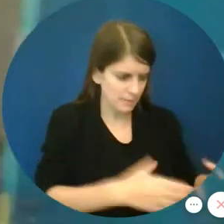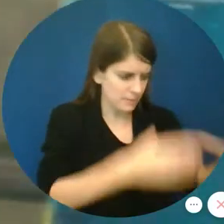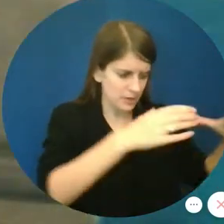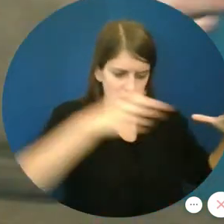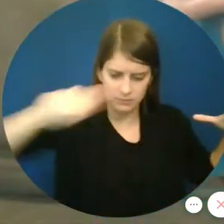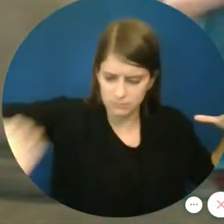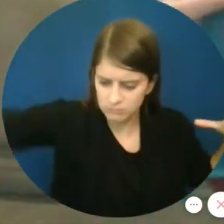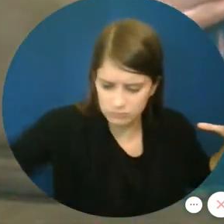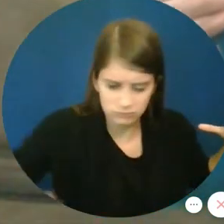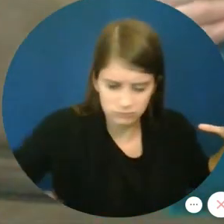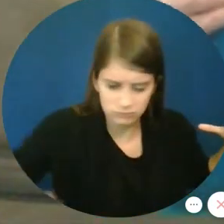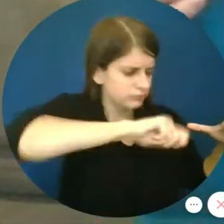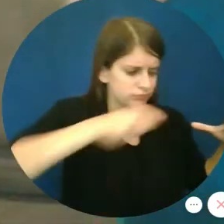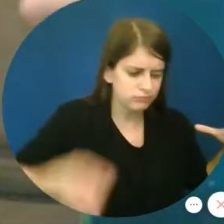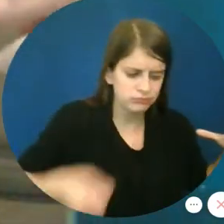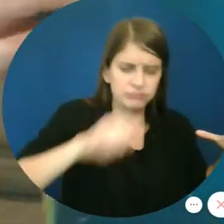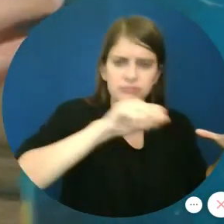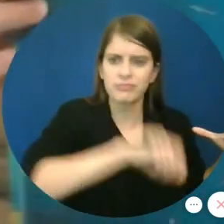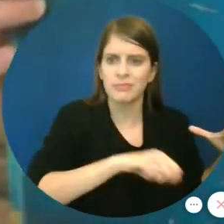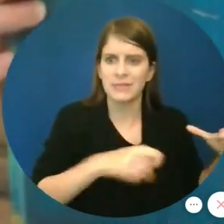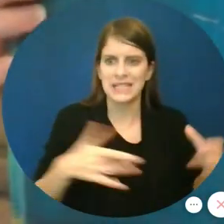more closely.